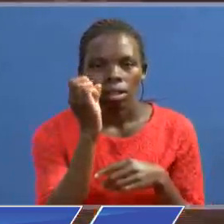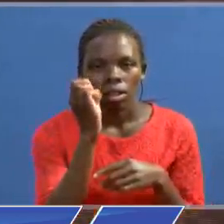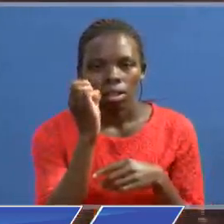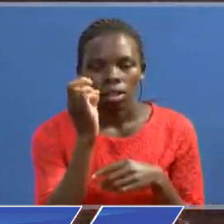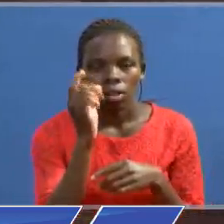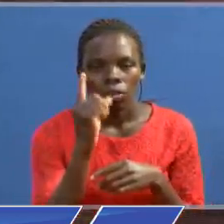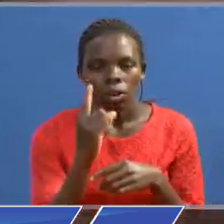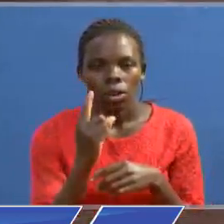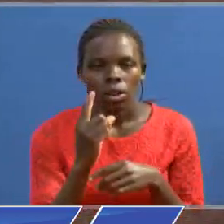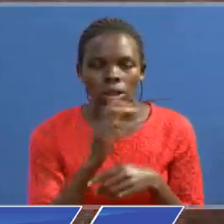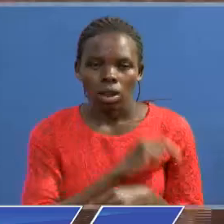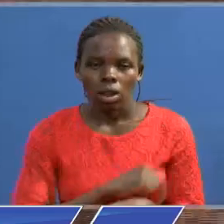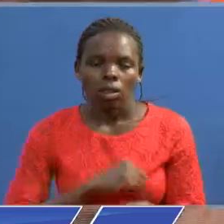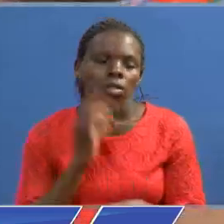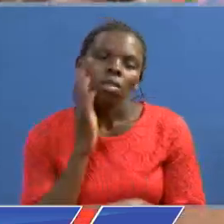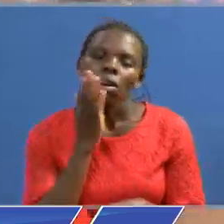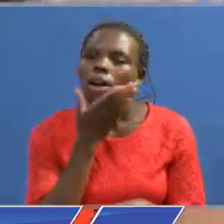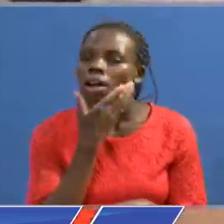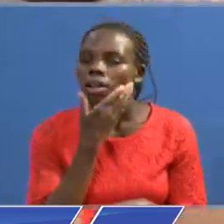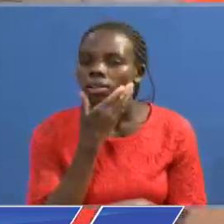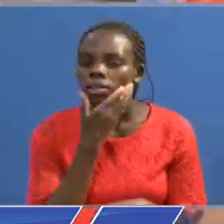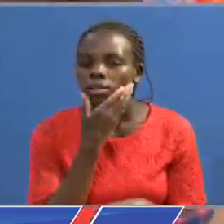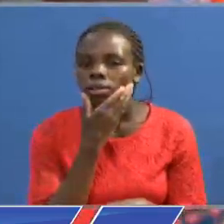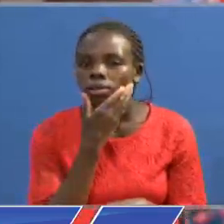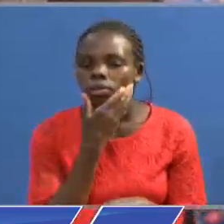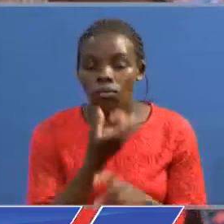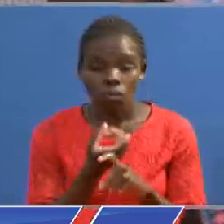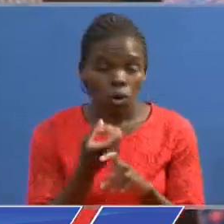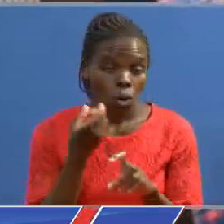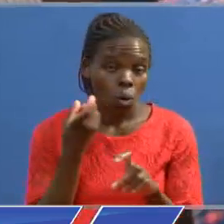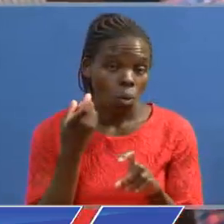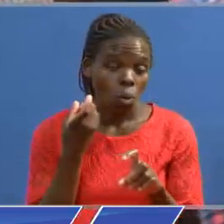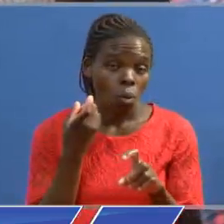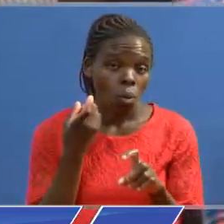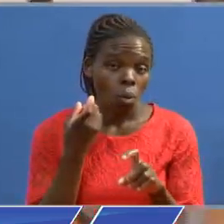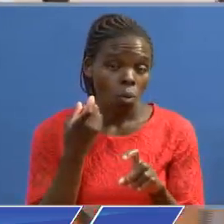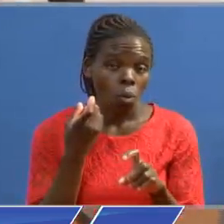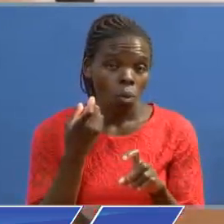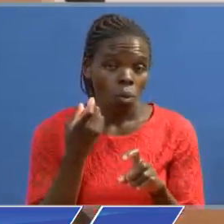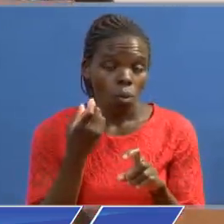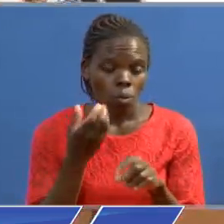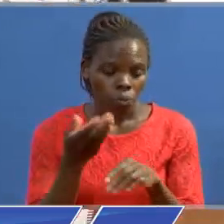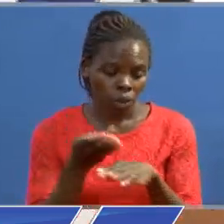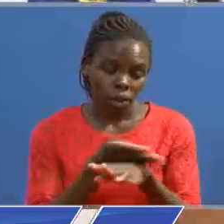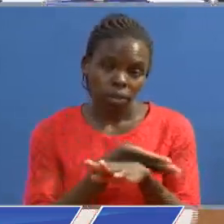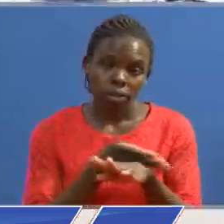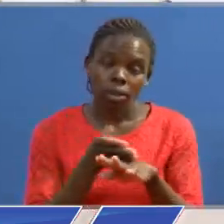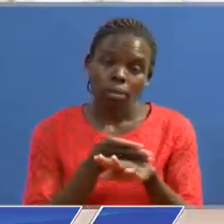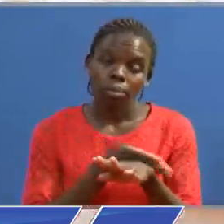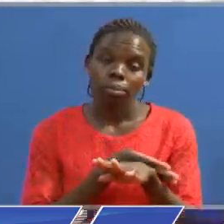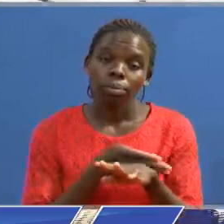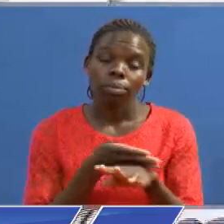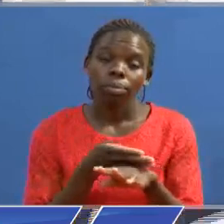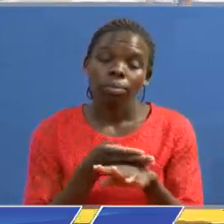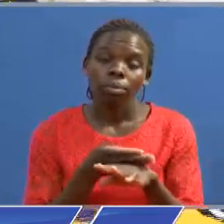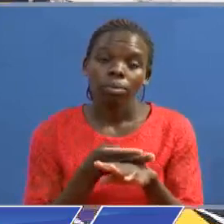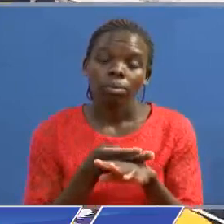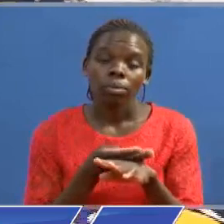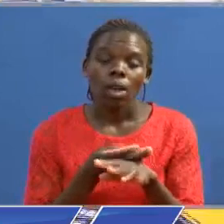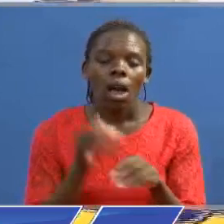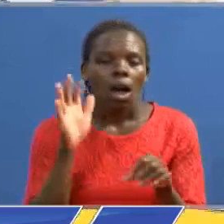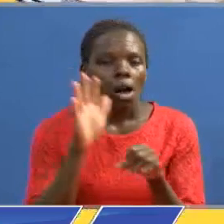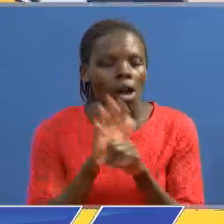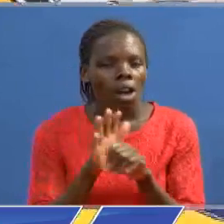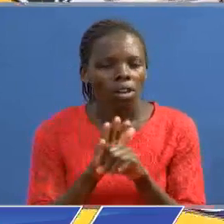colors. This is the natural colors from the sheep, the wool. Inspired by products with a lot